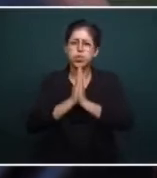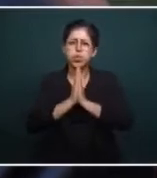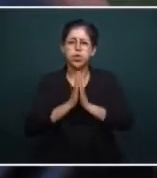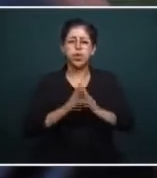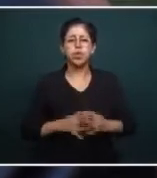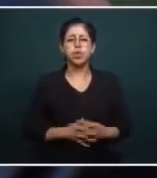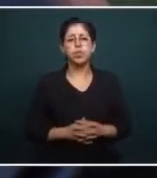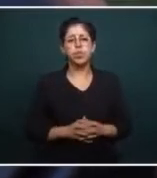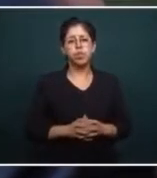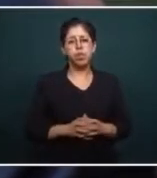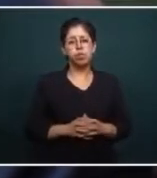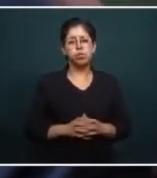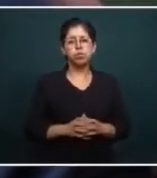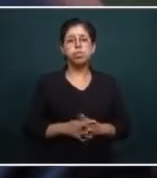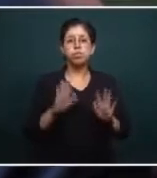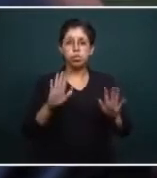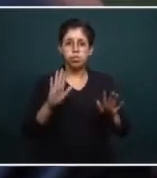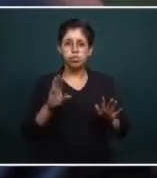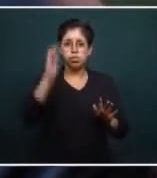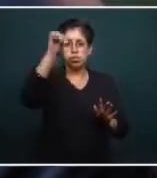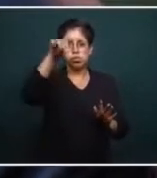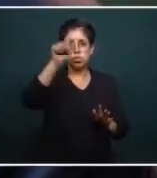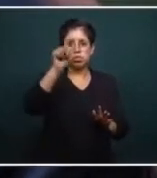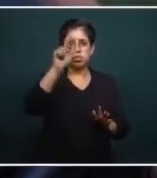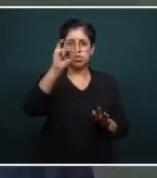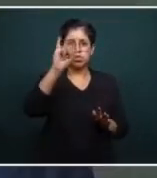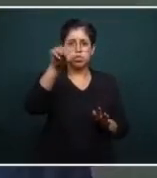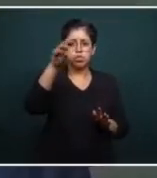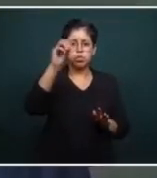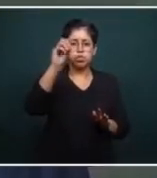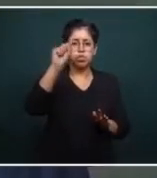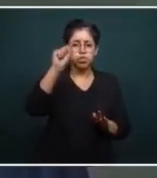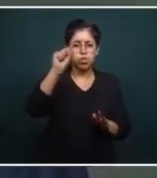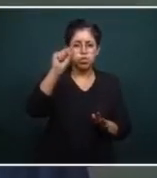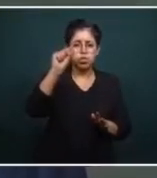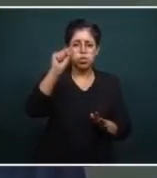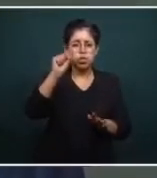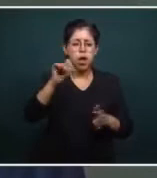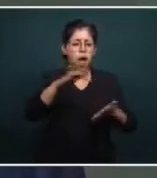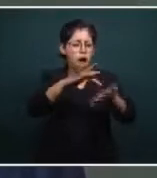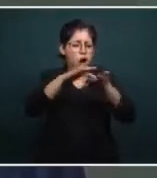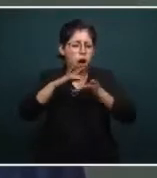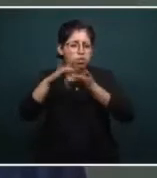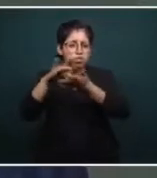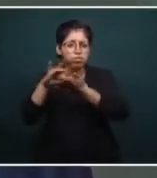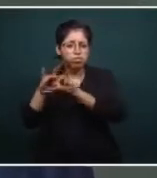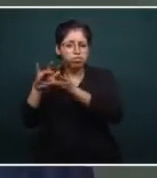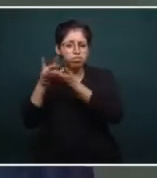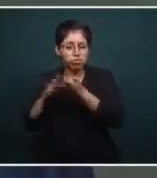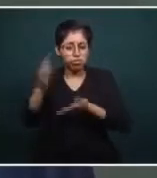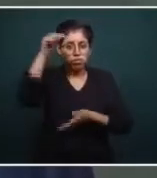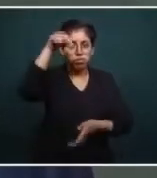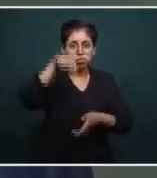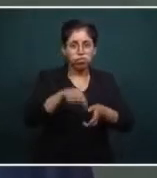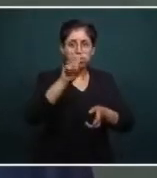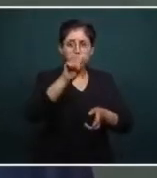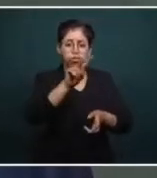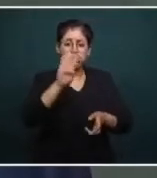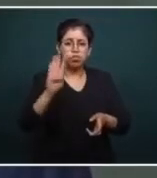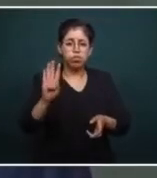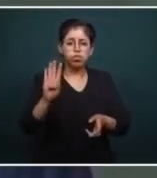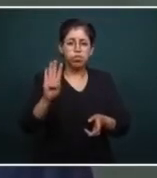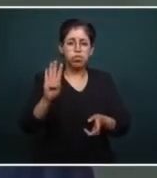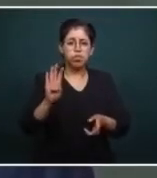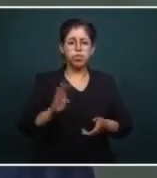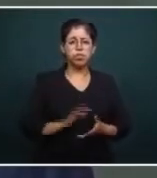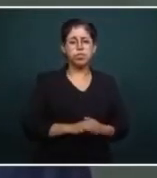Van a apoyar They will be supporting elementos de la Secretaría de this, Marina, the elements from the Secretary of the Marine, and they're